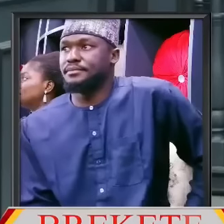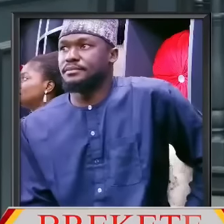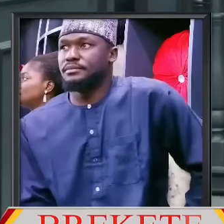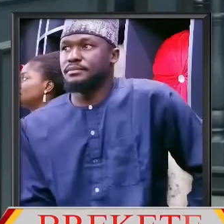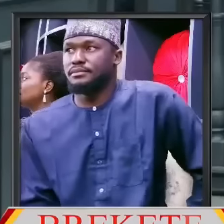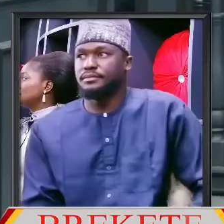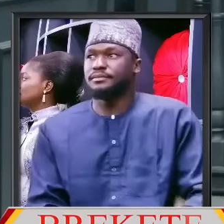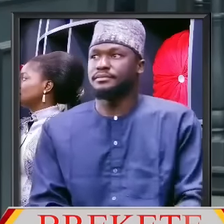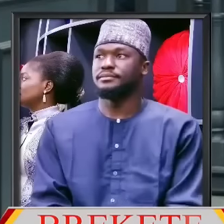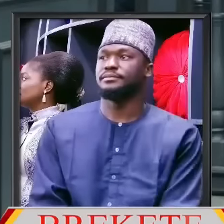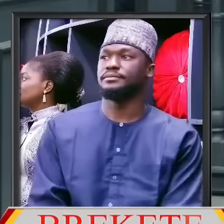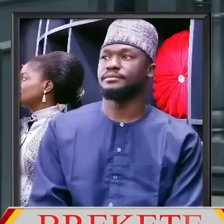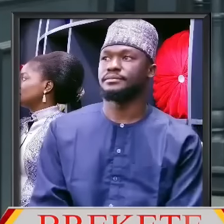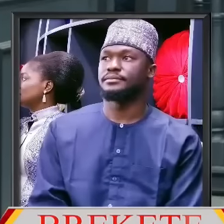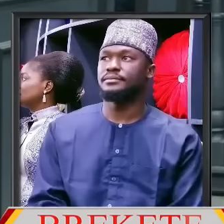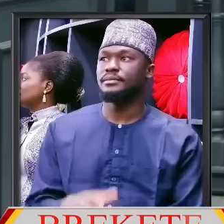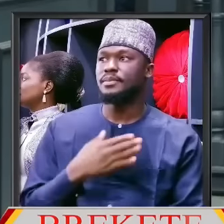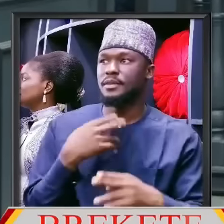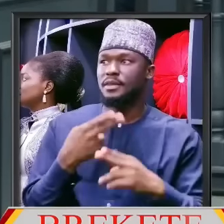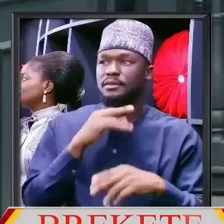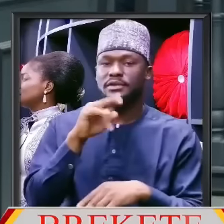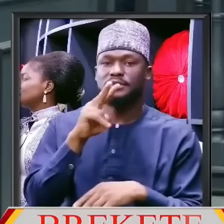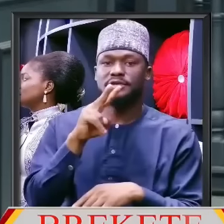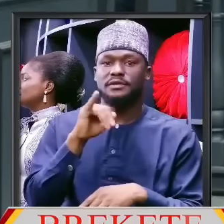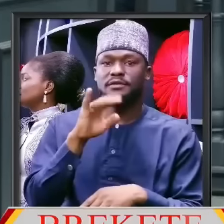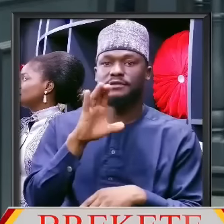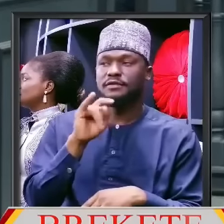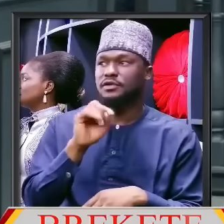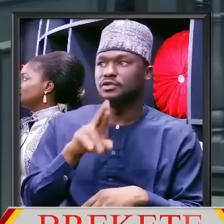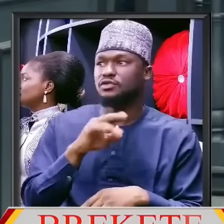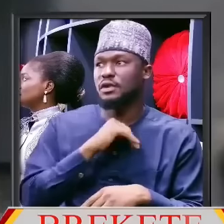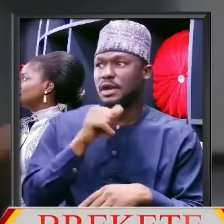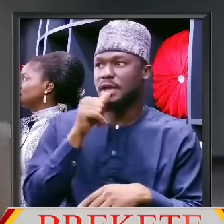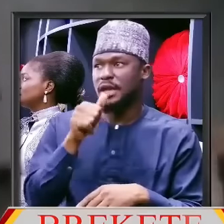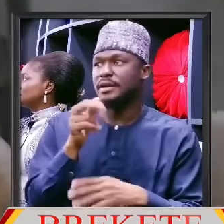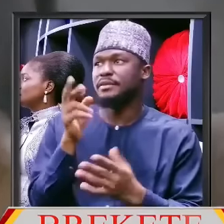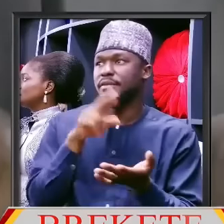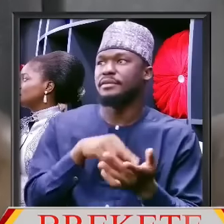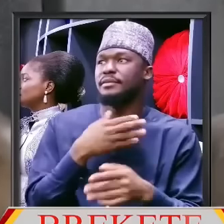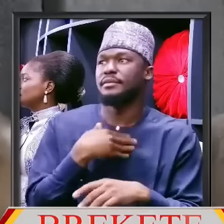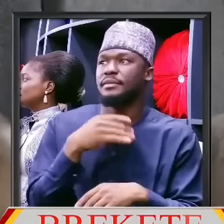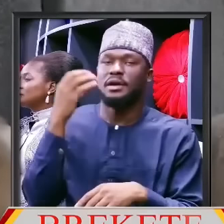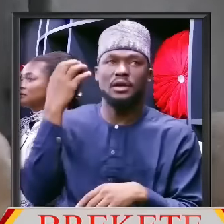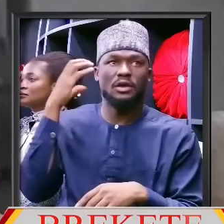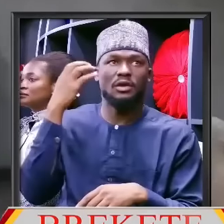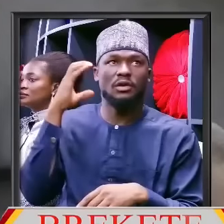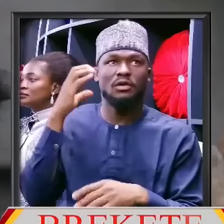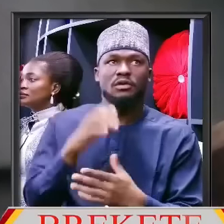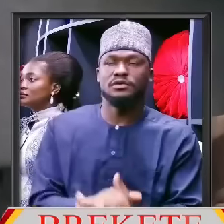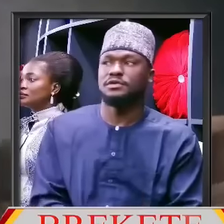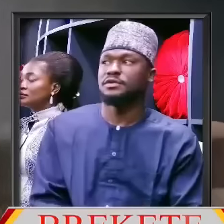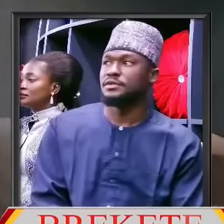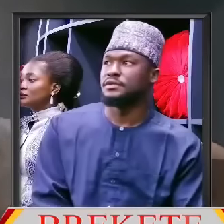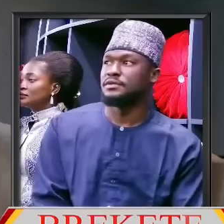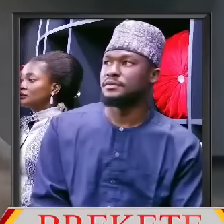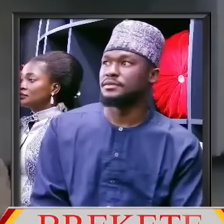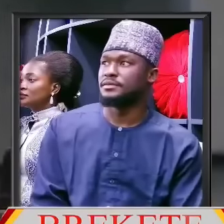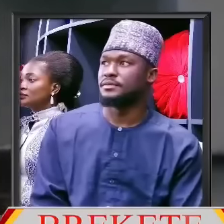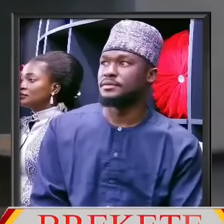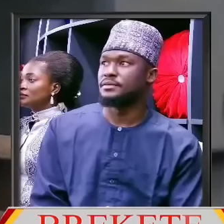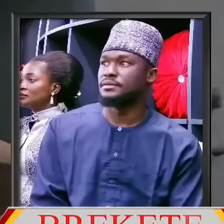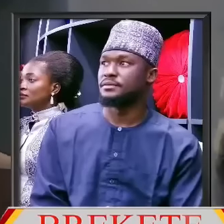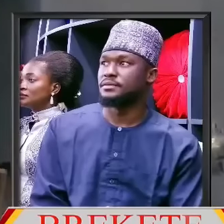name now Victor. I do represent my cousin for Ambrose Alli University, medical student. No, come better now.